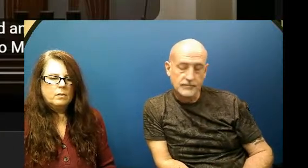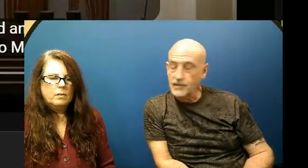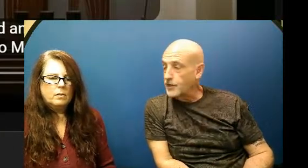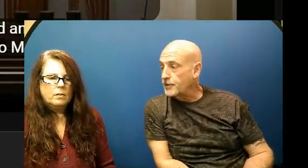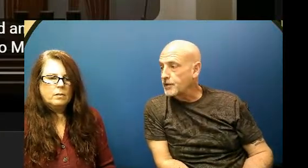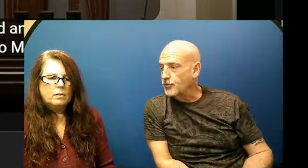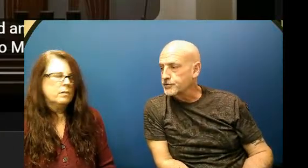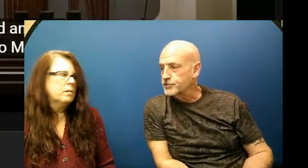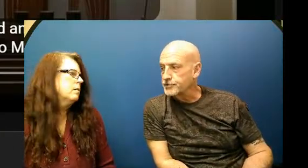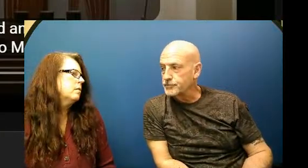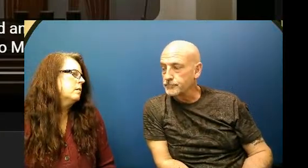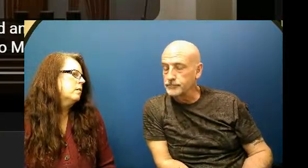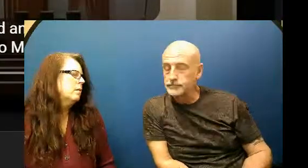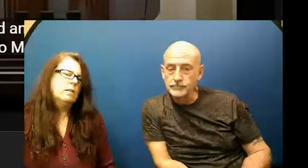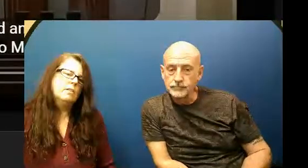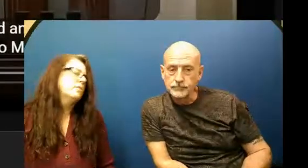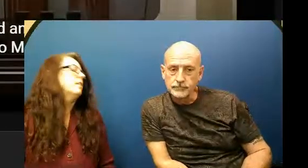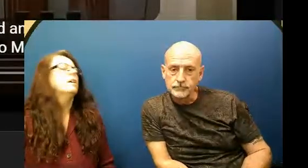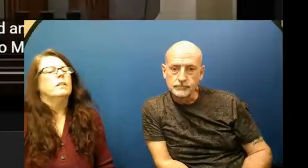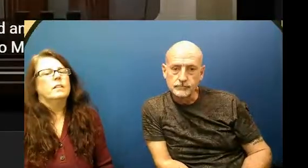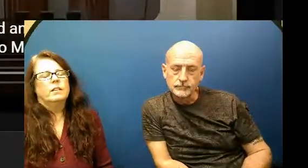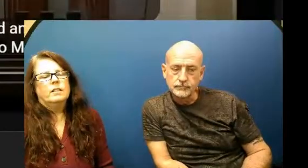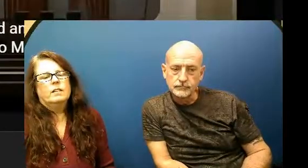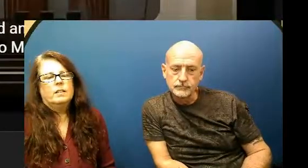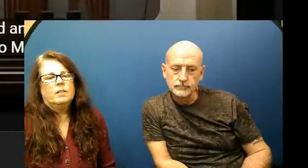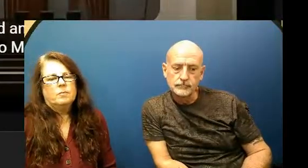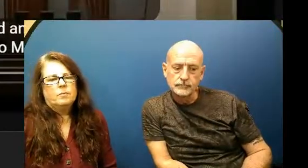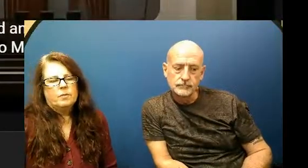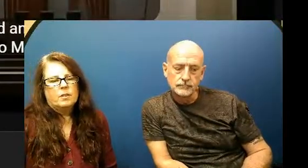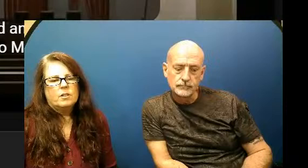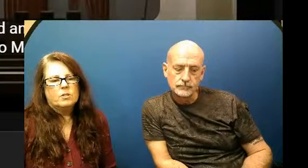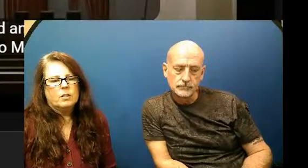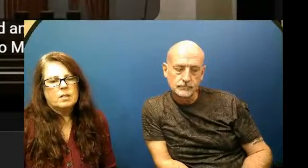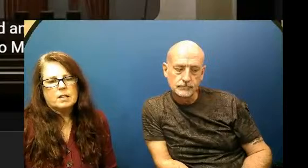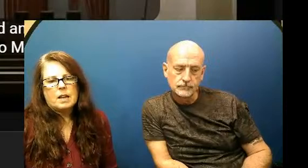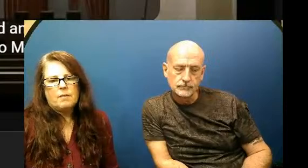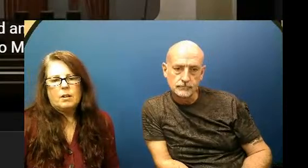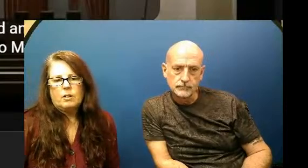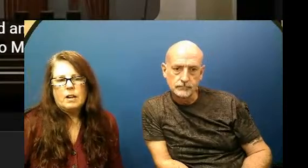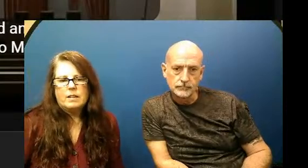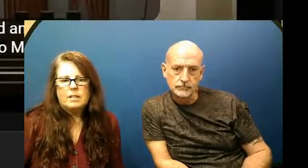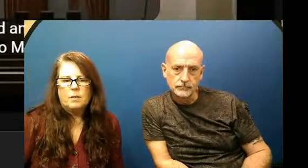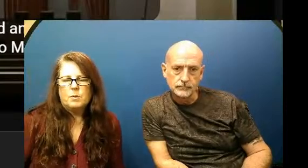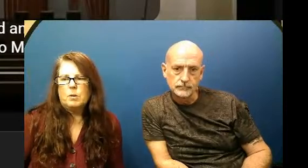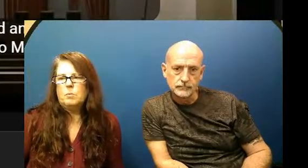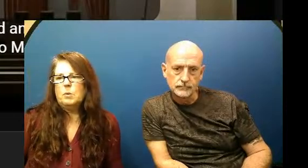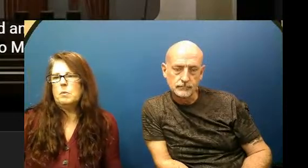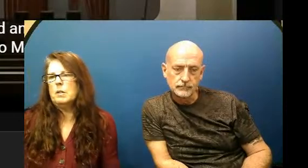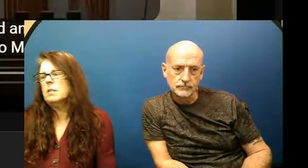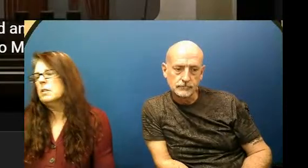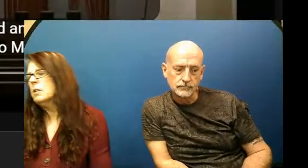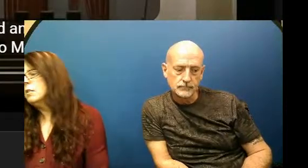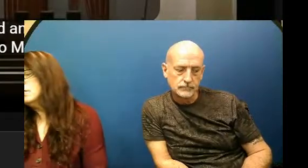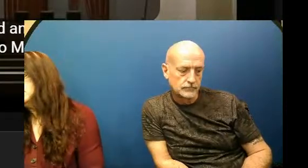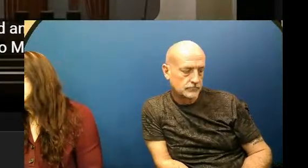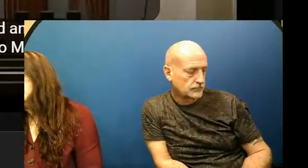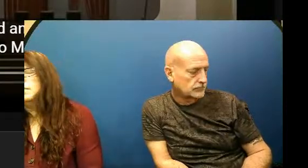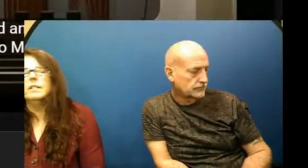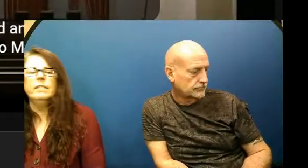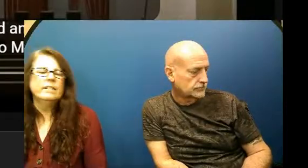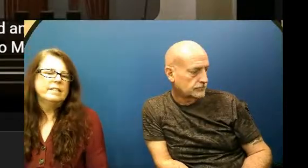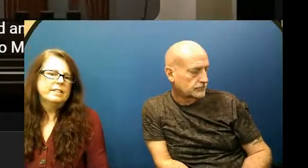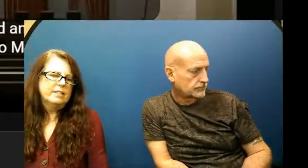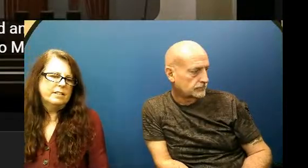the State Department. Is that not a realistic So this is Kavanaugh, you assessment guys. by I was wondering Congress where and he the was. president of